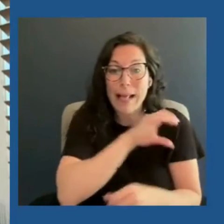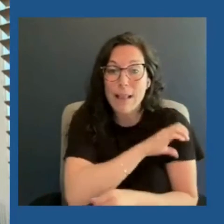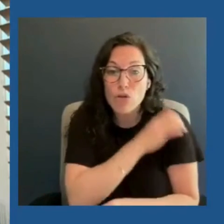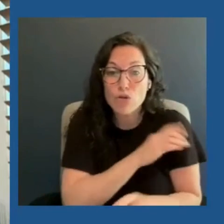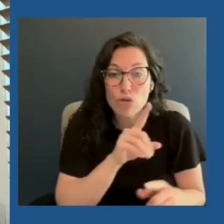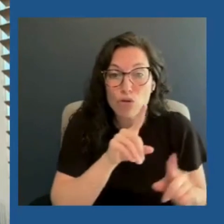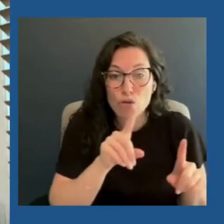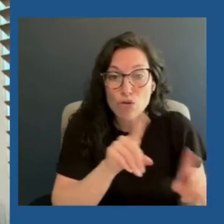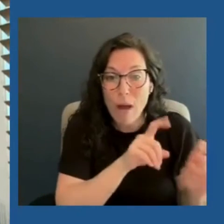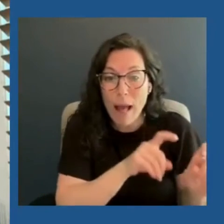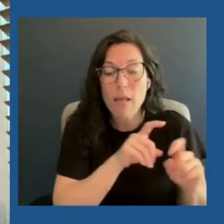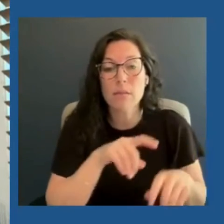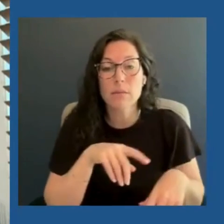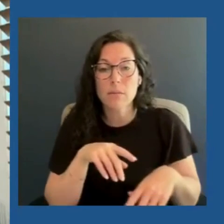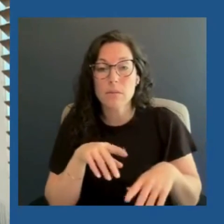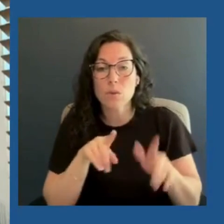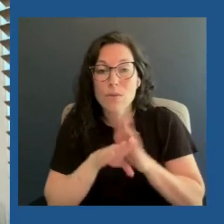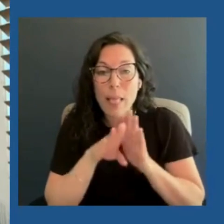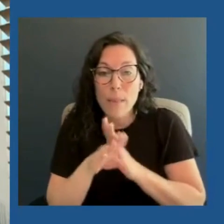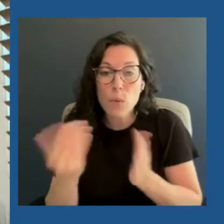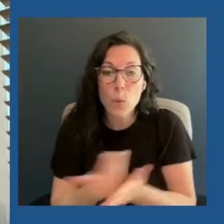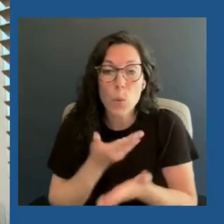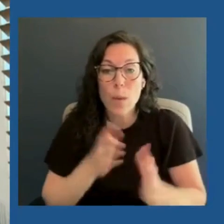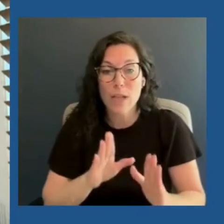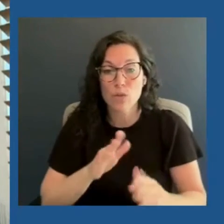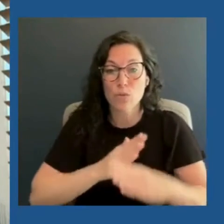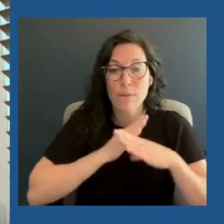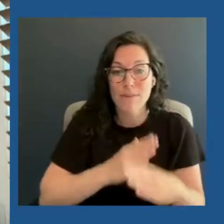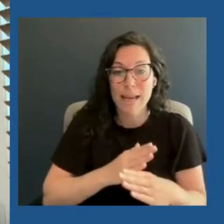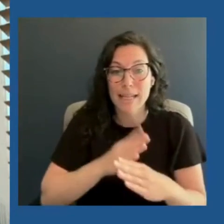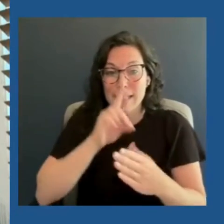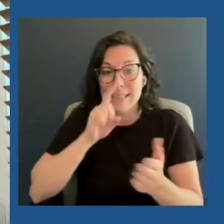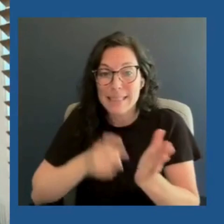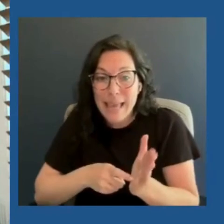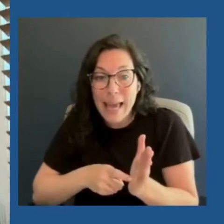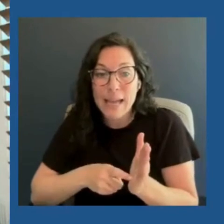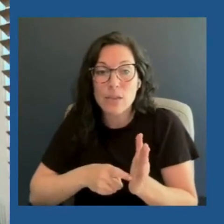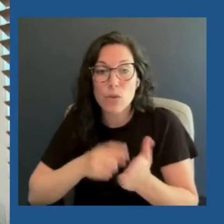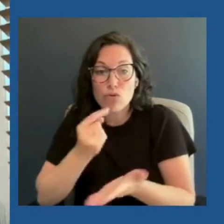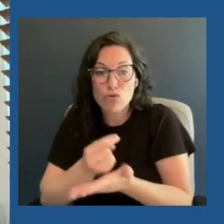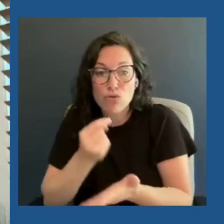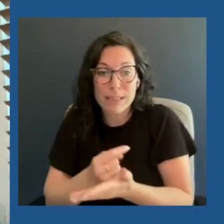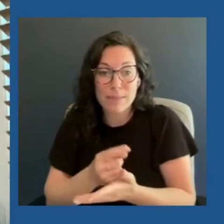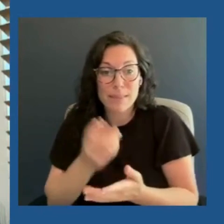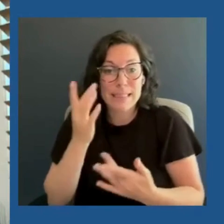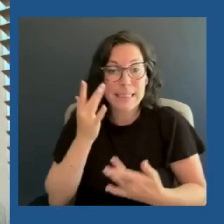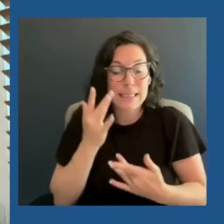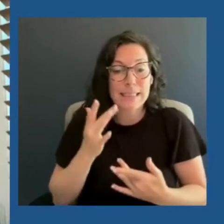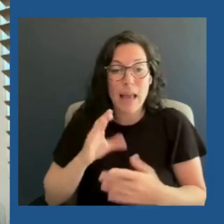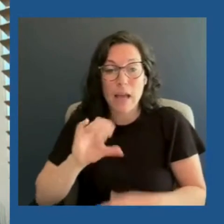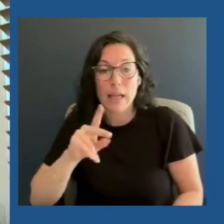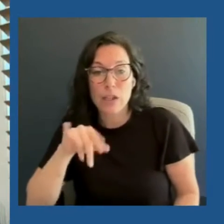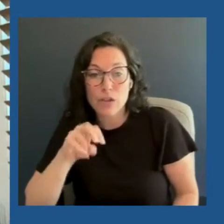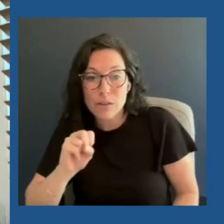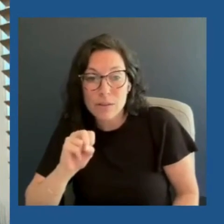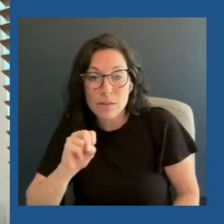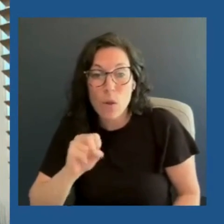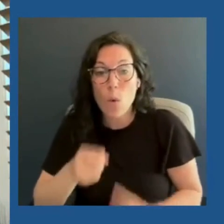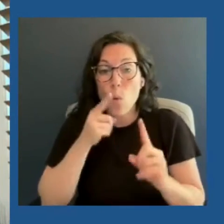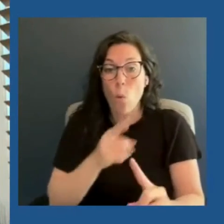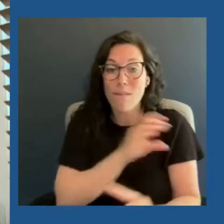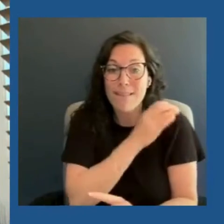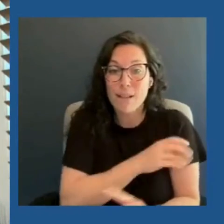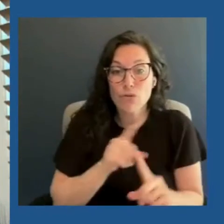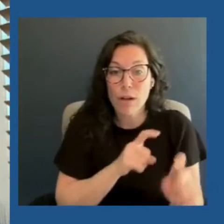diseases and conditions. The goal of a clinical trial is to determine if a new treatment or test works and is safe.